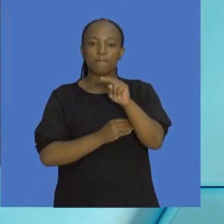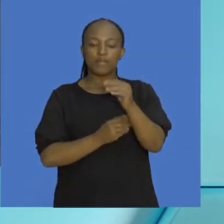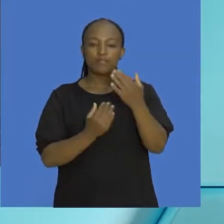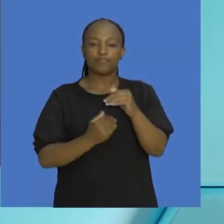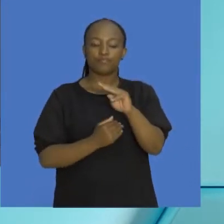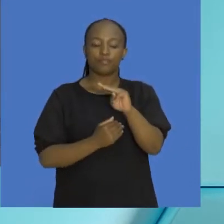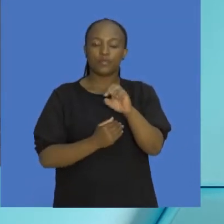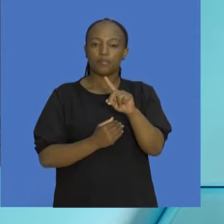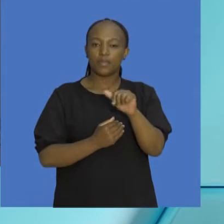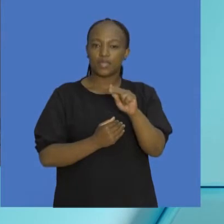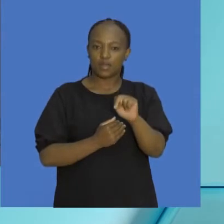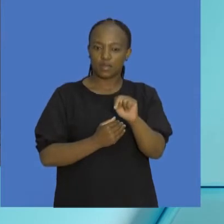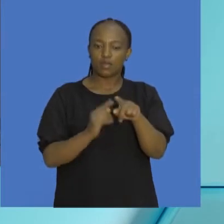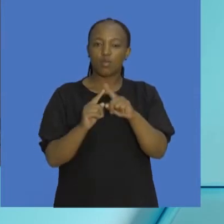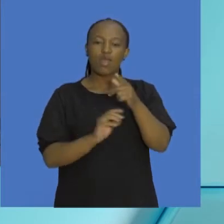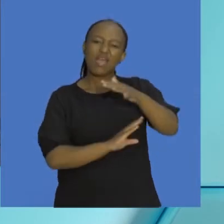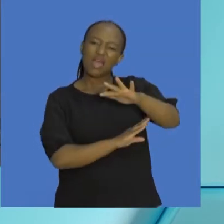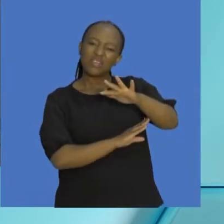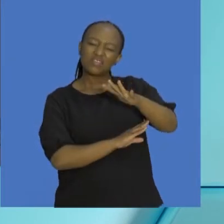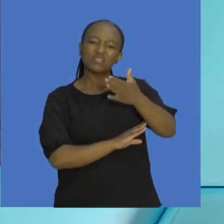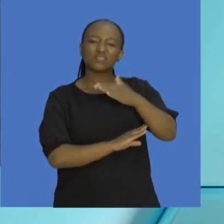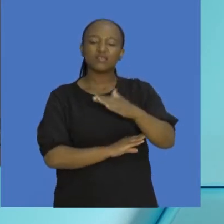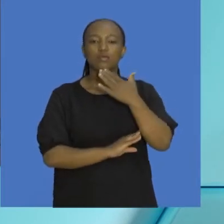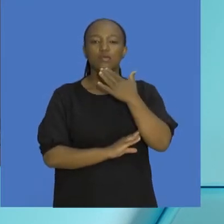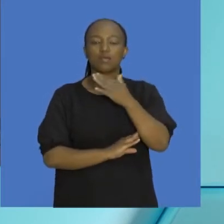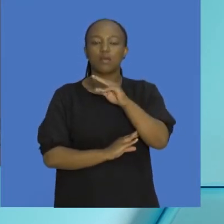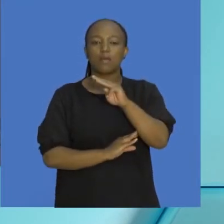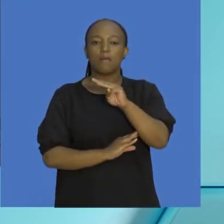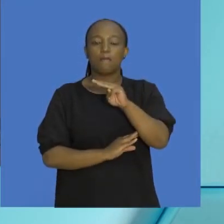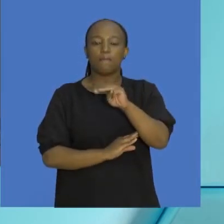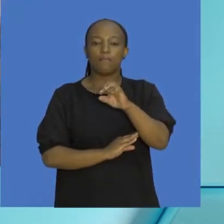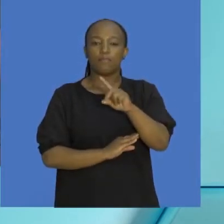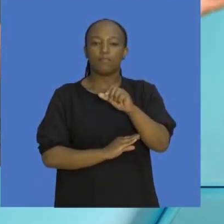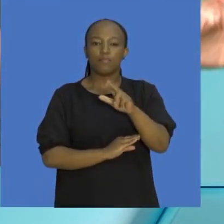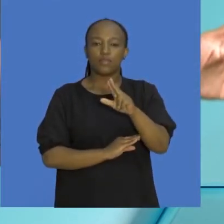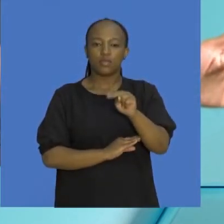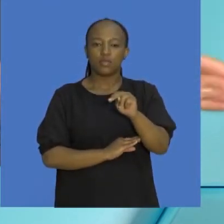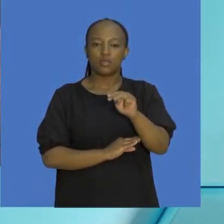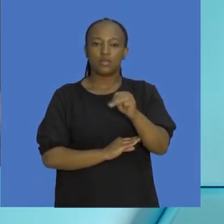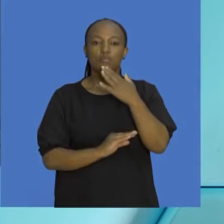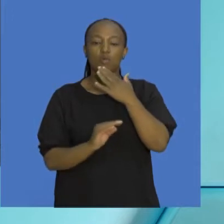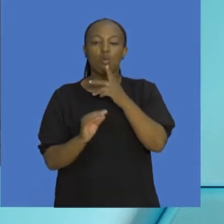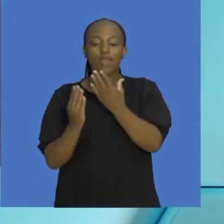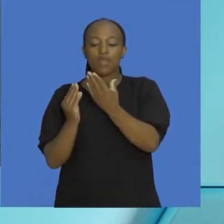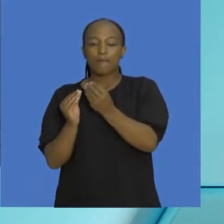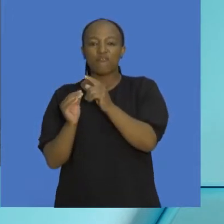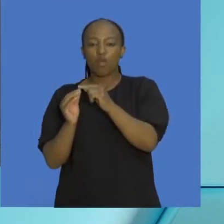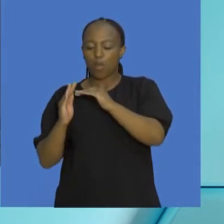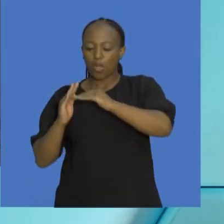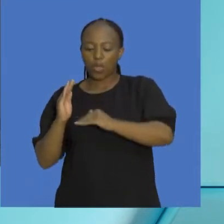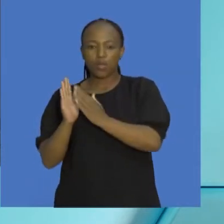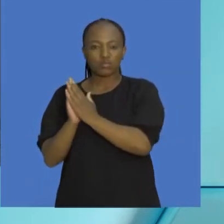mode. Mean is the average. Median, if you arrange data from the smallest to the